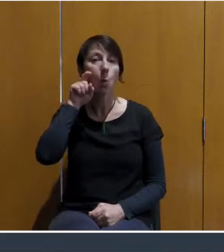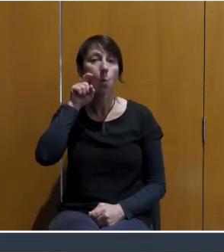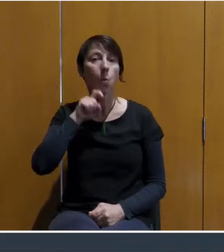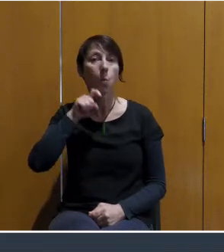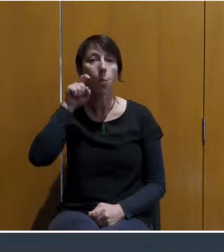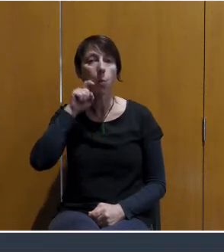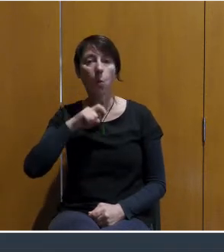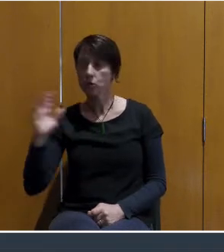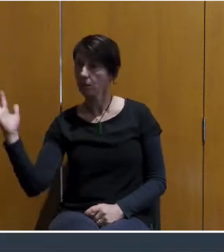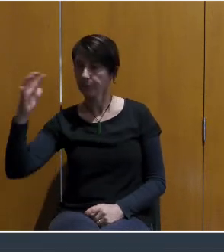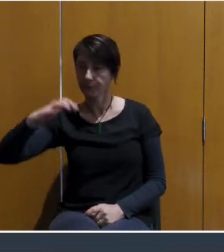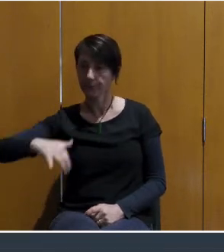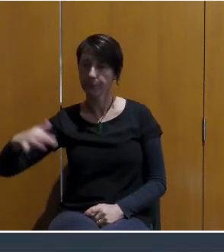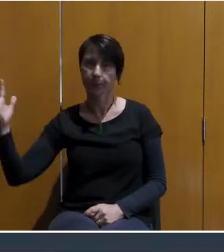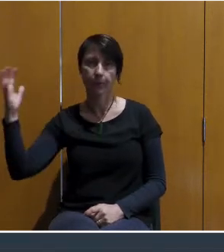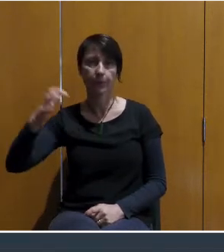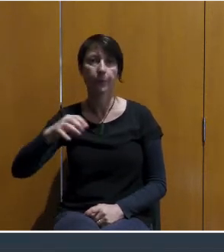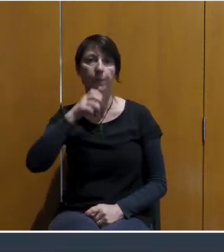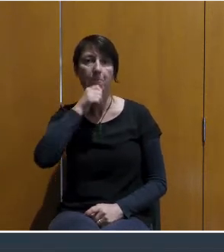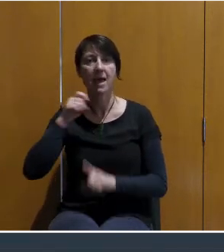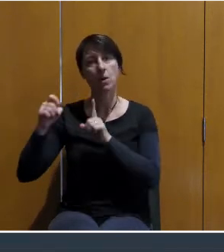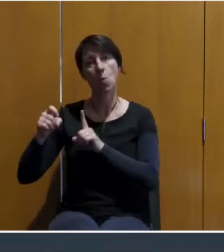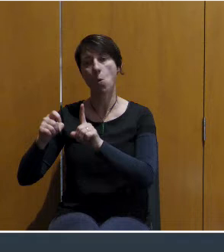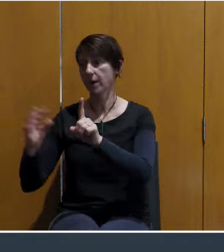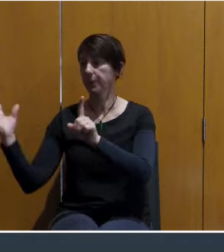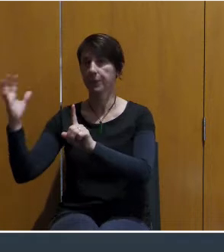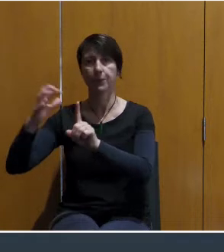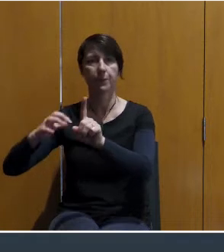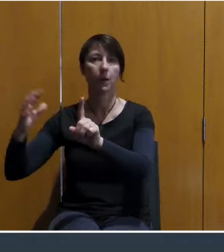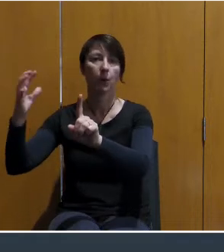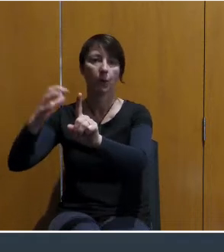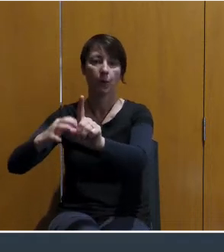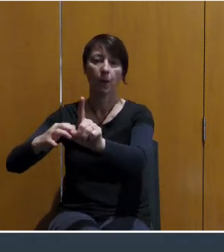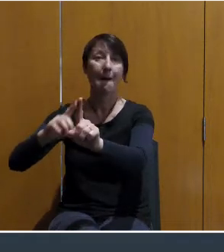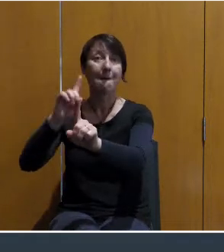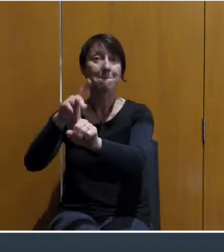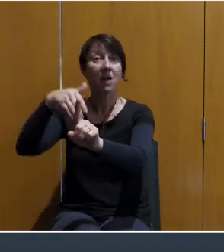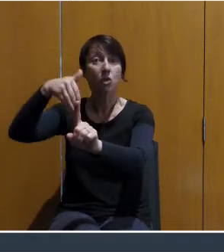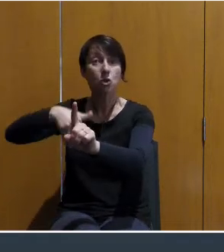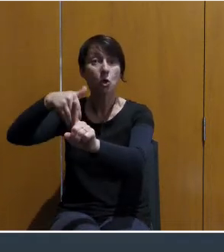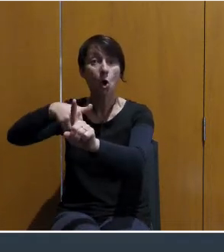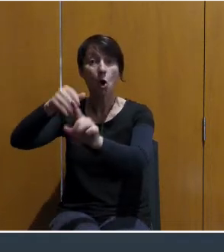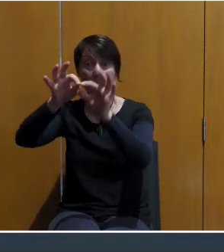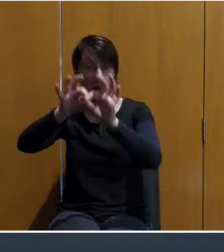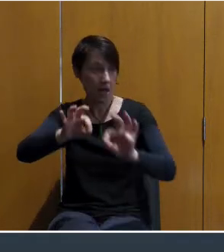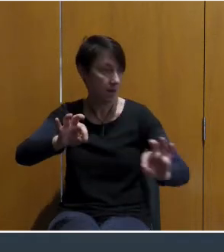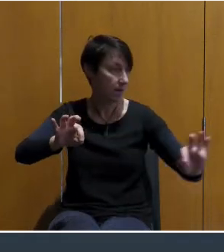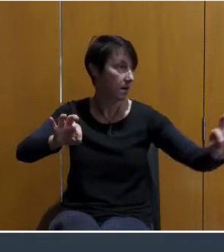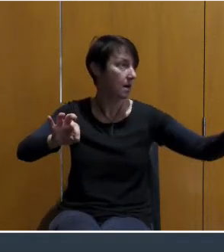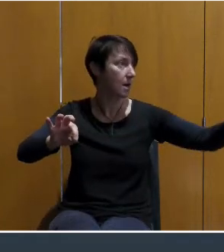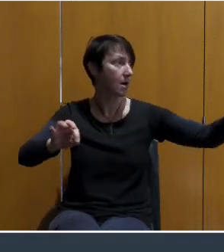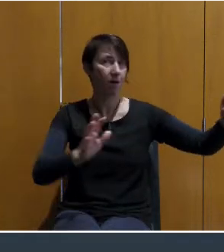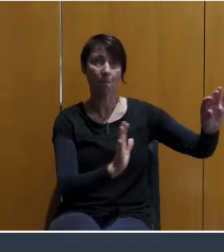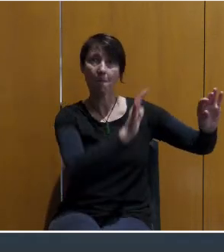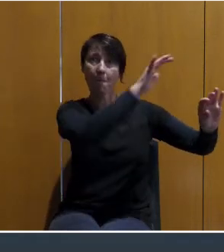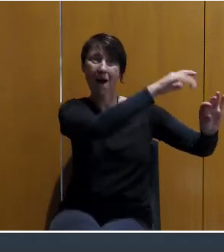his dog's up on the top, going right through the nesting area. So please make